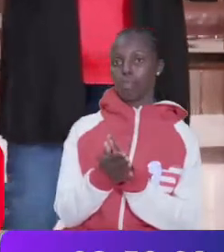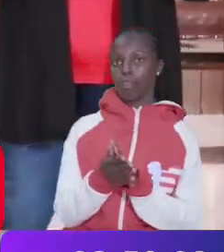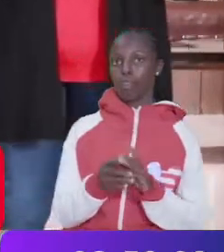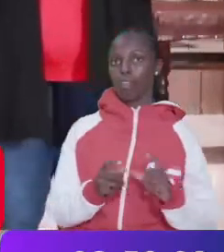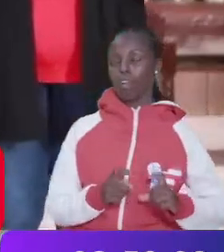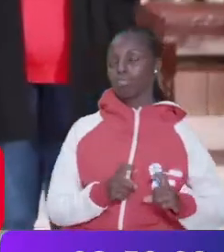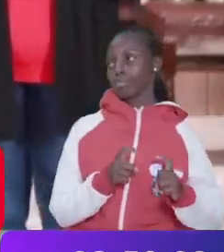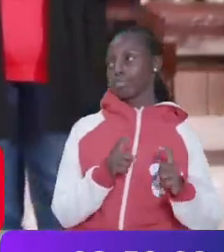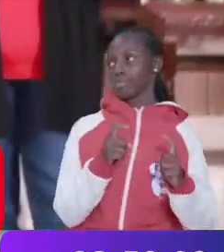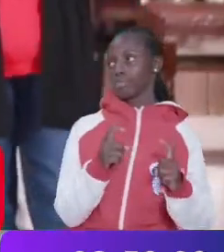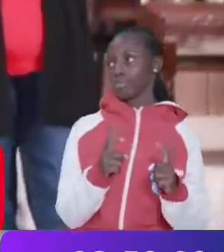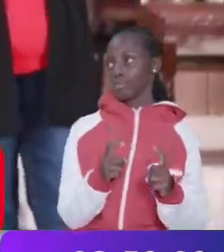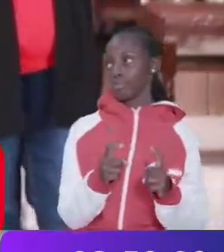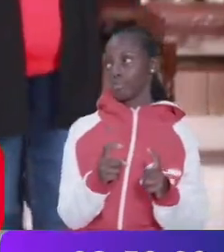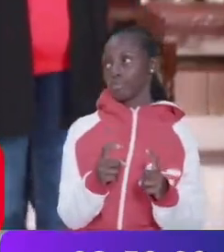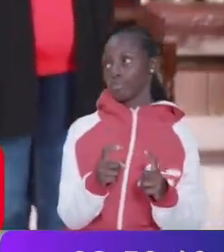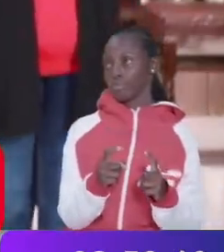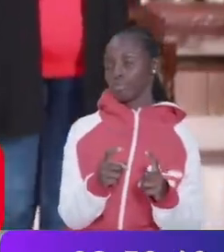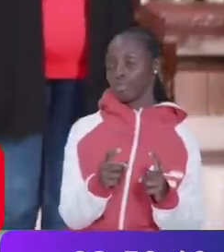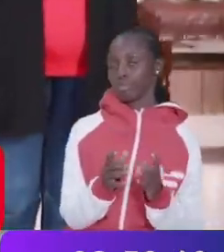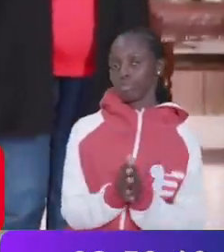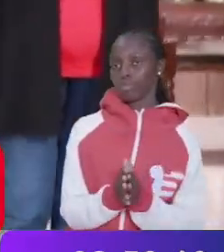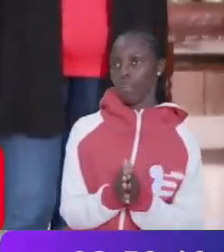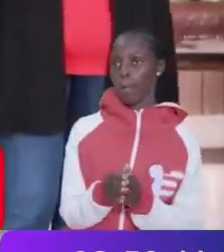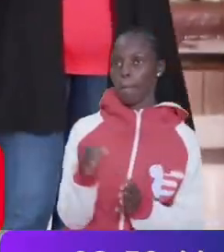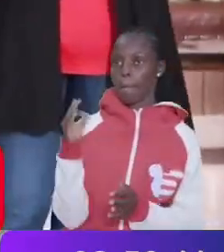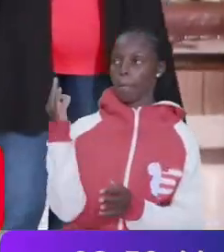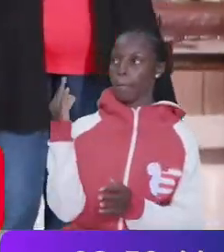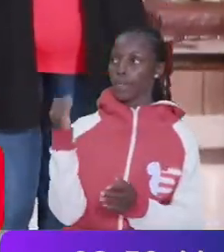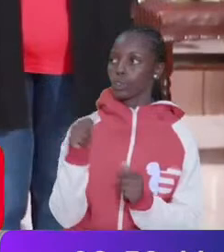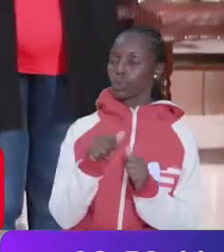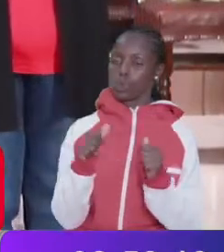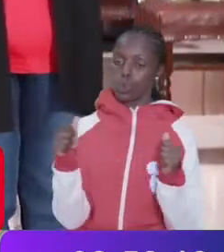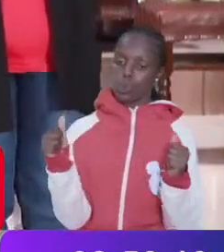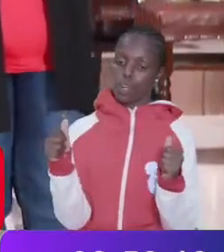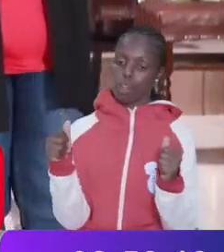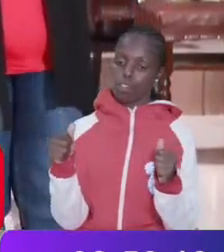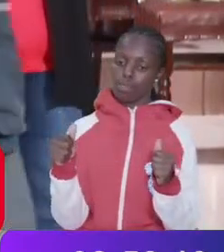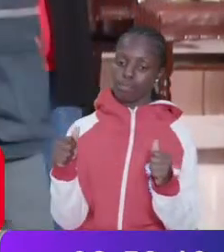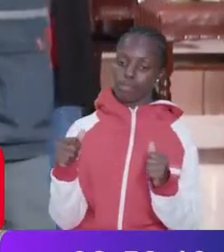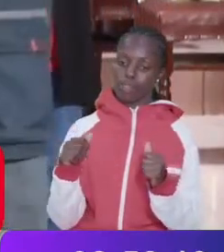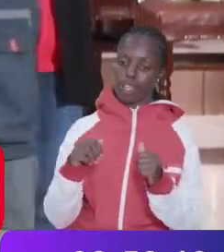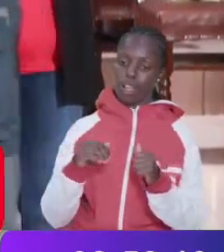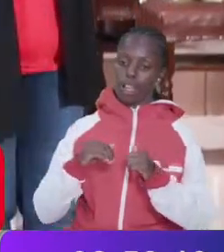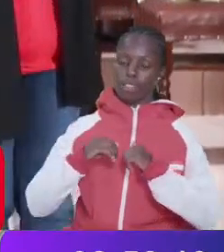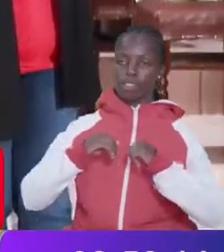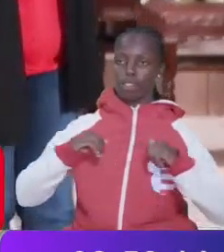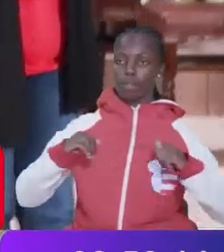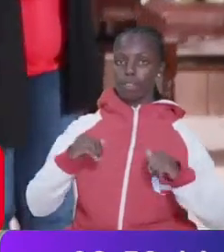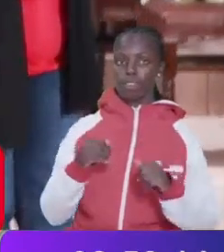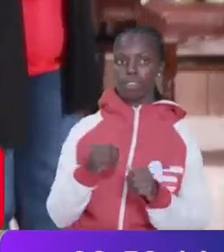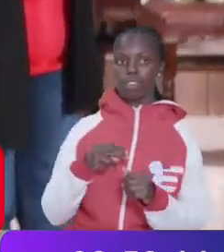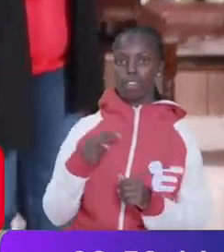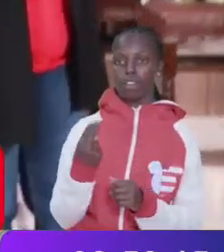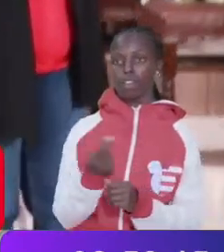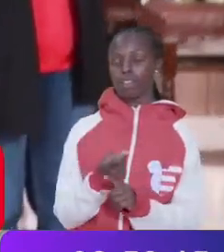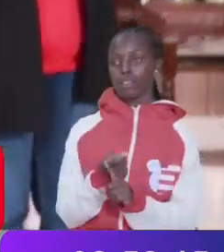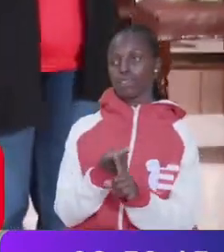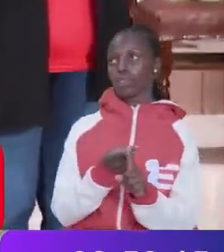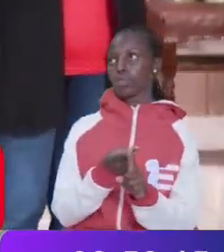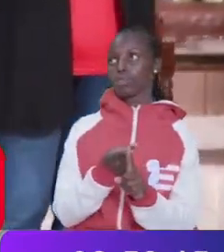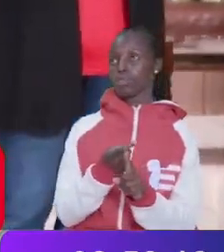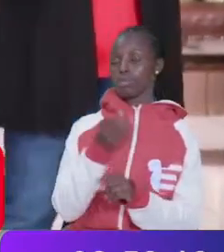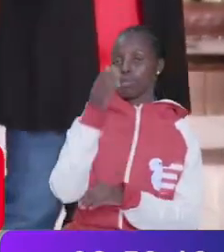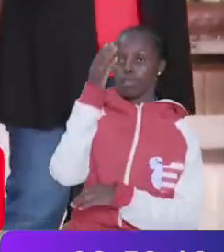As we confess our sins, tumehubiriwa vizuri tukambiwa. Chaku tutenganisha na Mungu sio kingine, ila ni dhambi